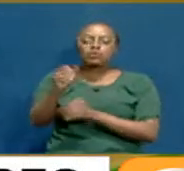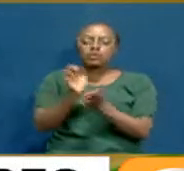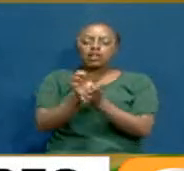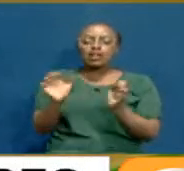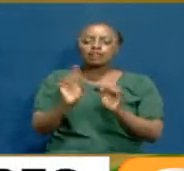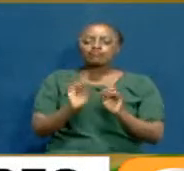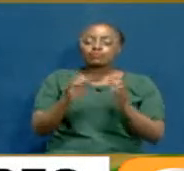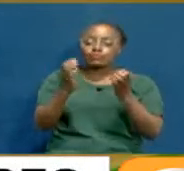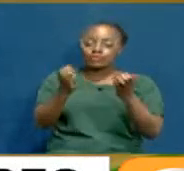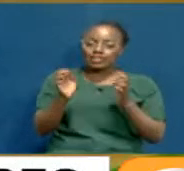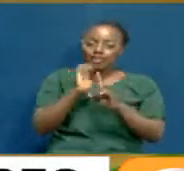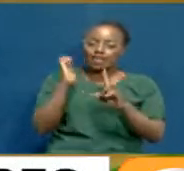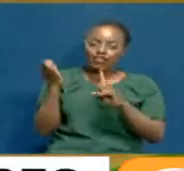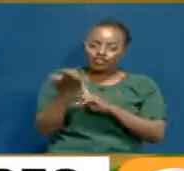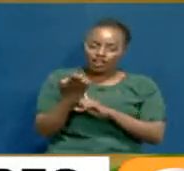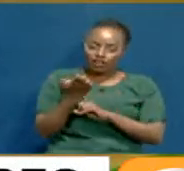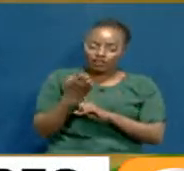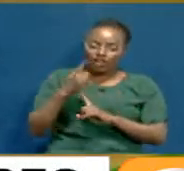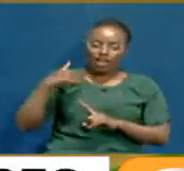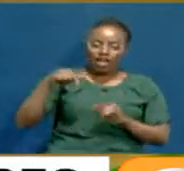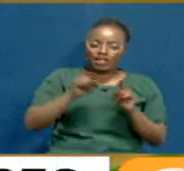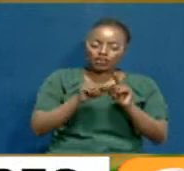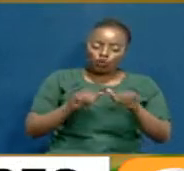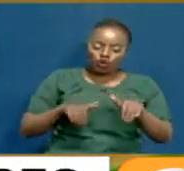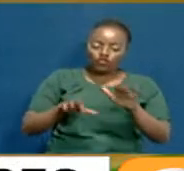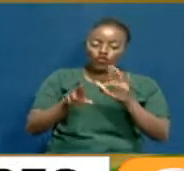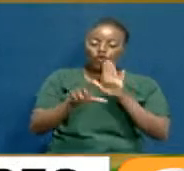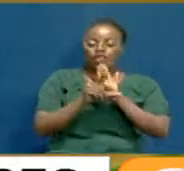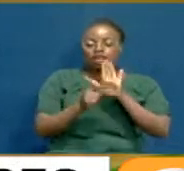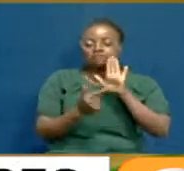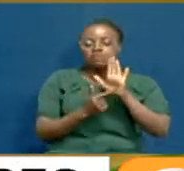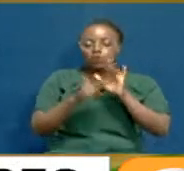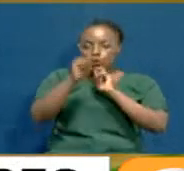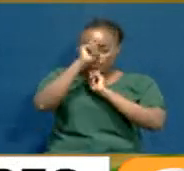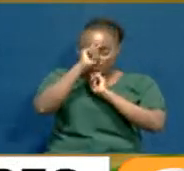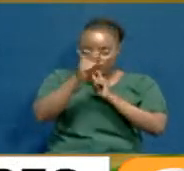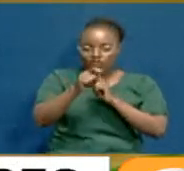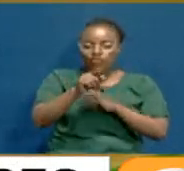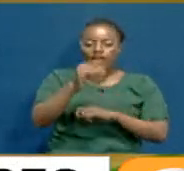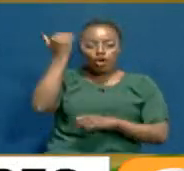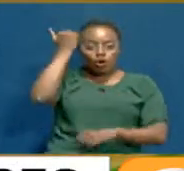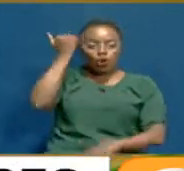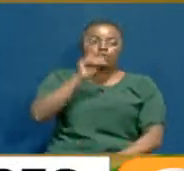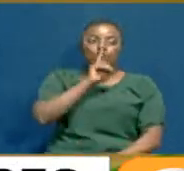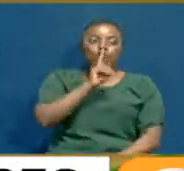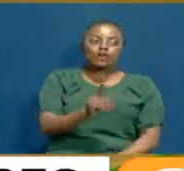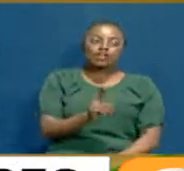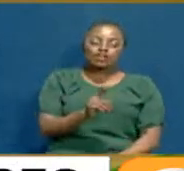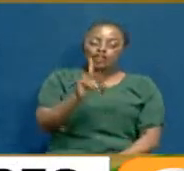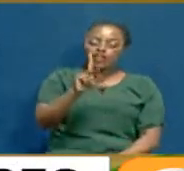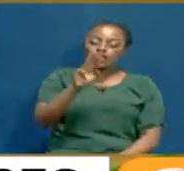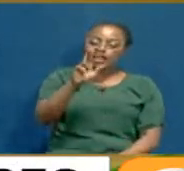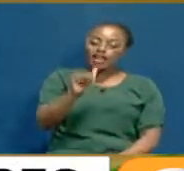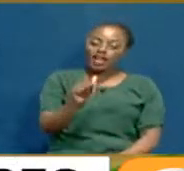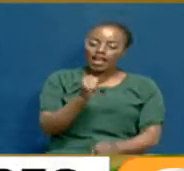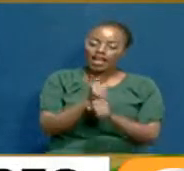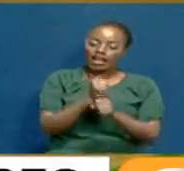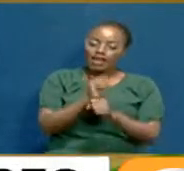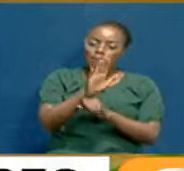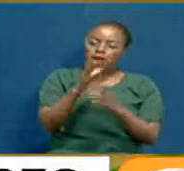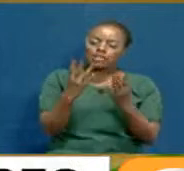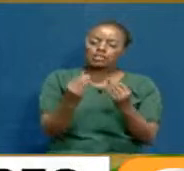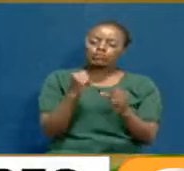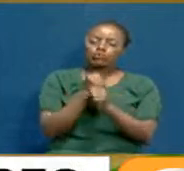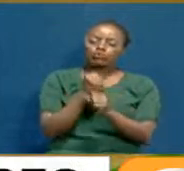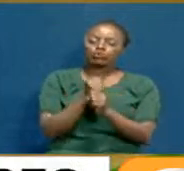want is an environment where we abide by the law, we respect court orders, where KRA does its simple